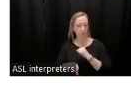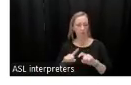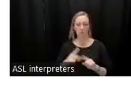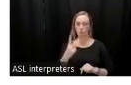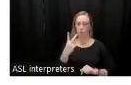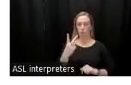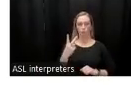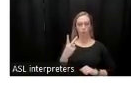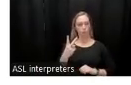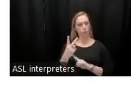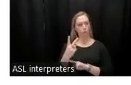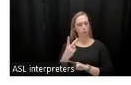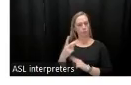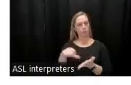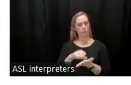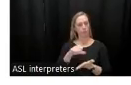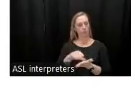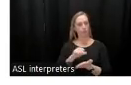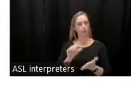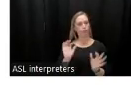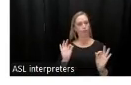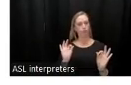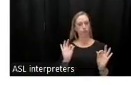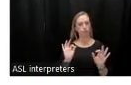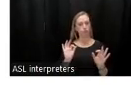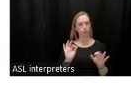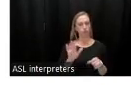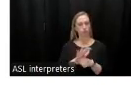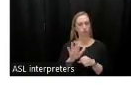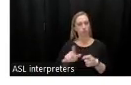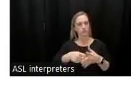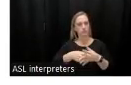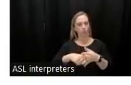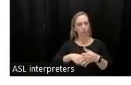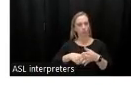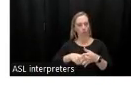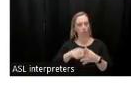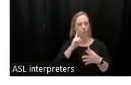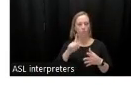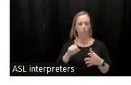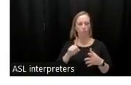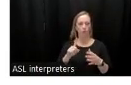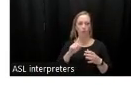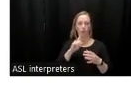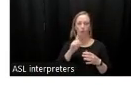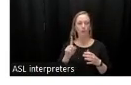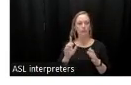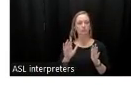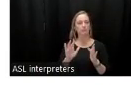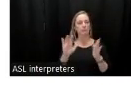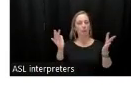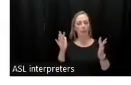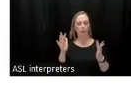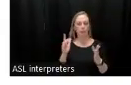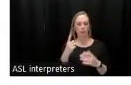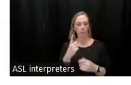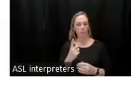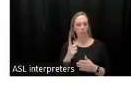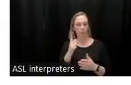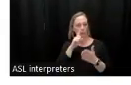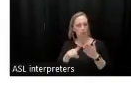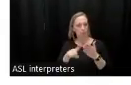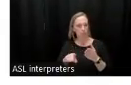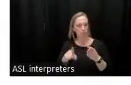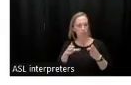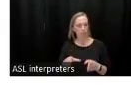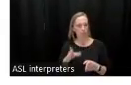is a good place to start for a modest single investigator project. You have multiple